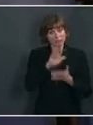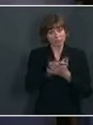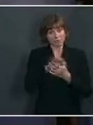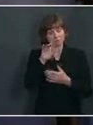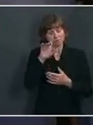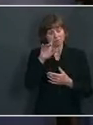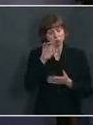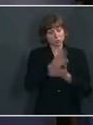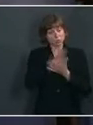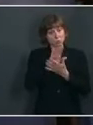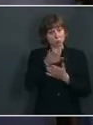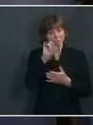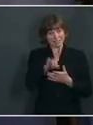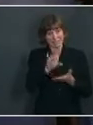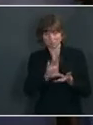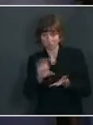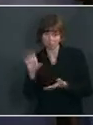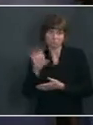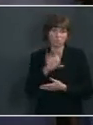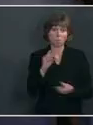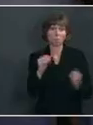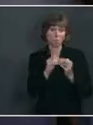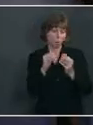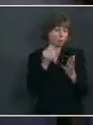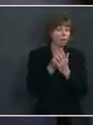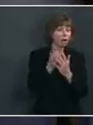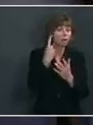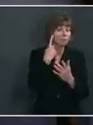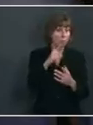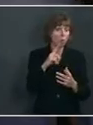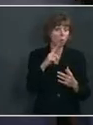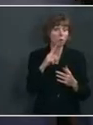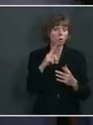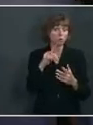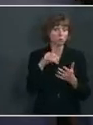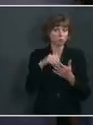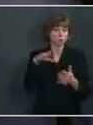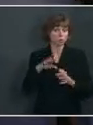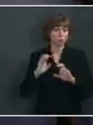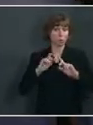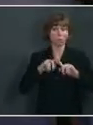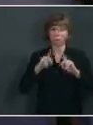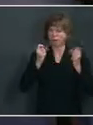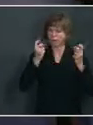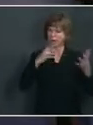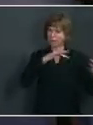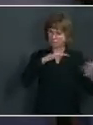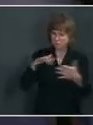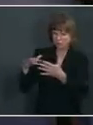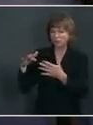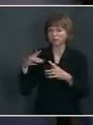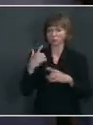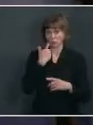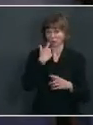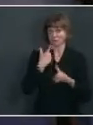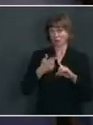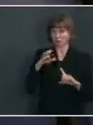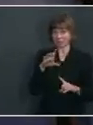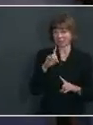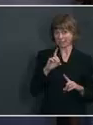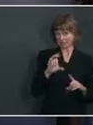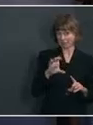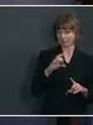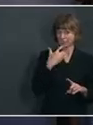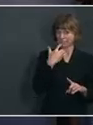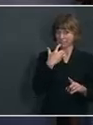them to be safe enough to reopen for students to go back. But there's been a number of studies, including the recent one out of the CDC, that have shown evidence that